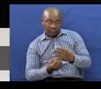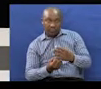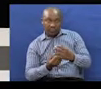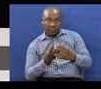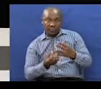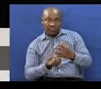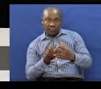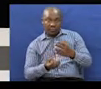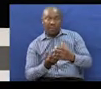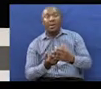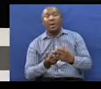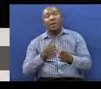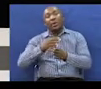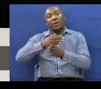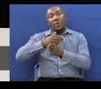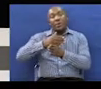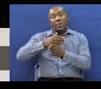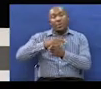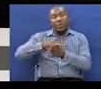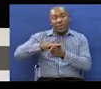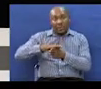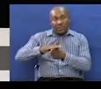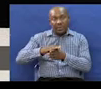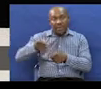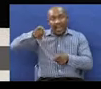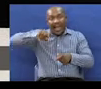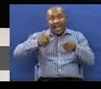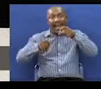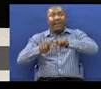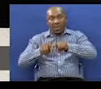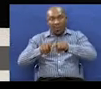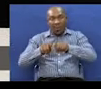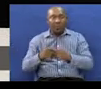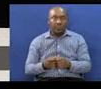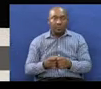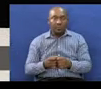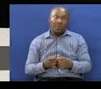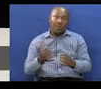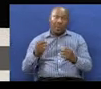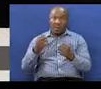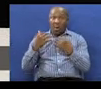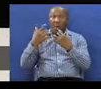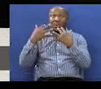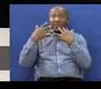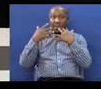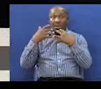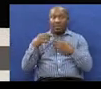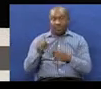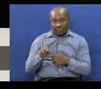identify that this is oxygen gas? We call a chemical test. Oxygen gas